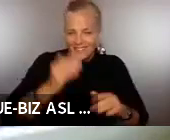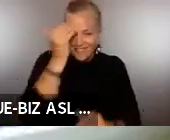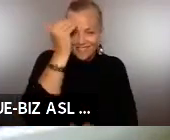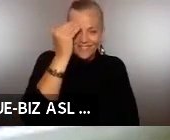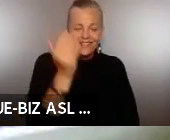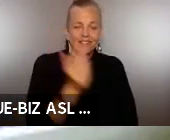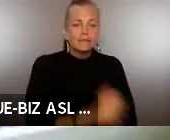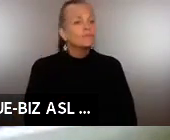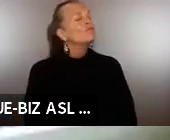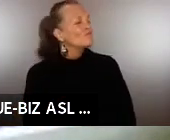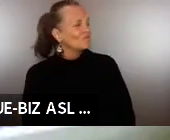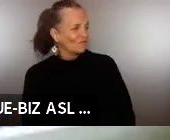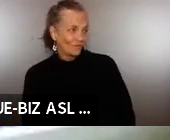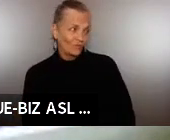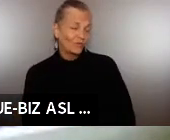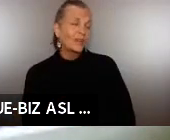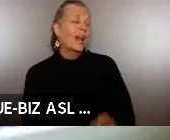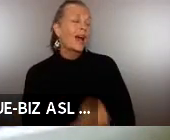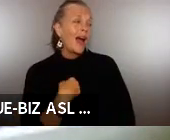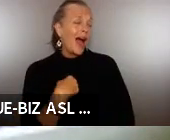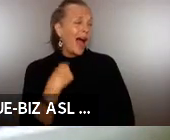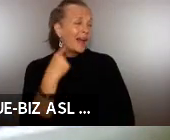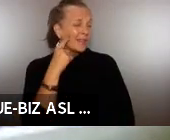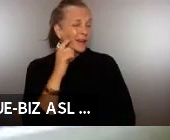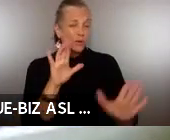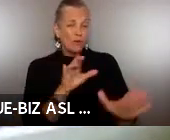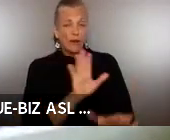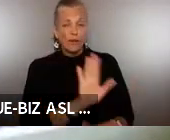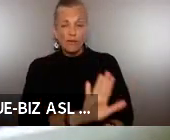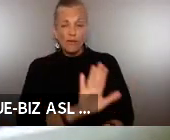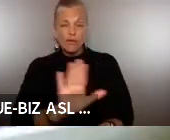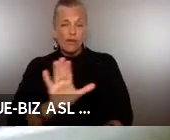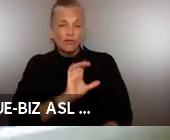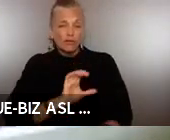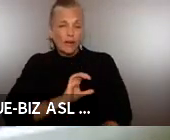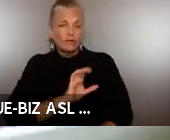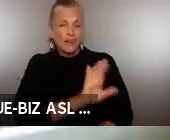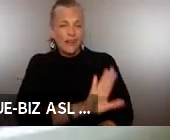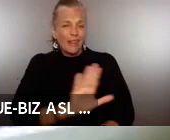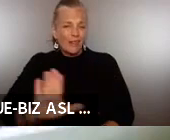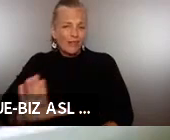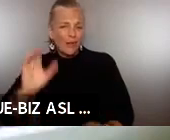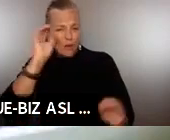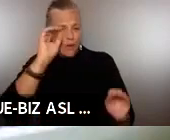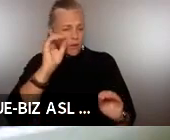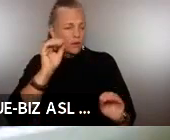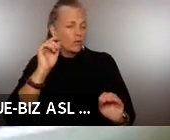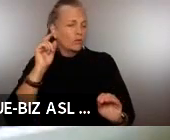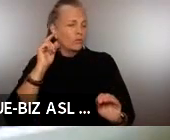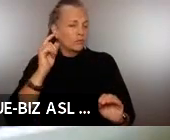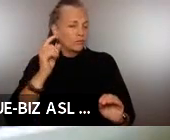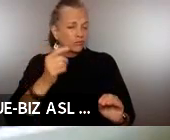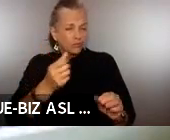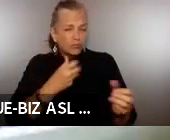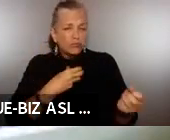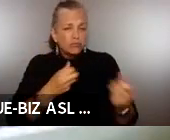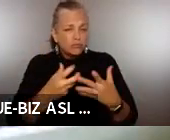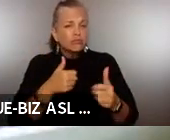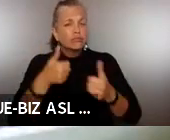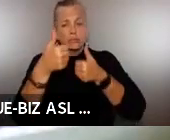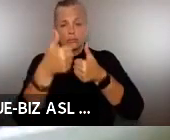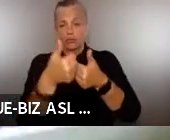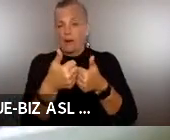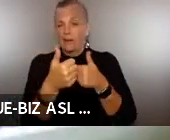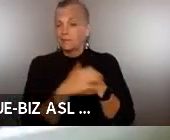really good to hear their opinions on their character, but overall the story, because they have to